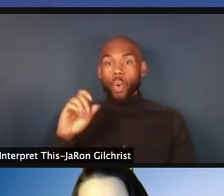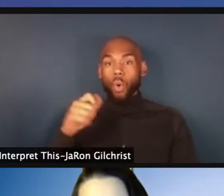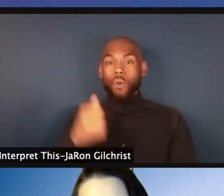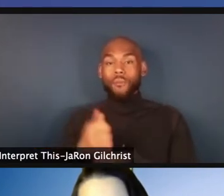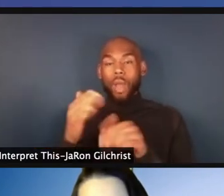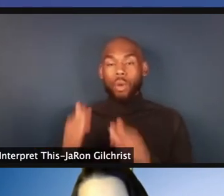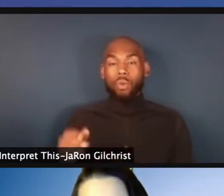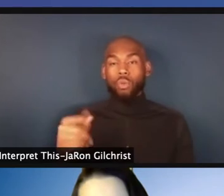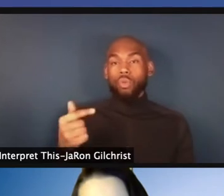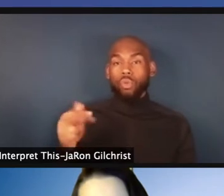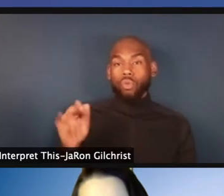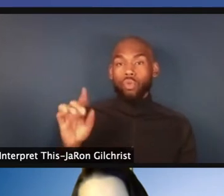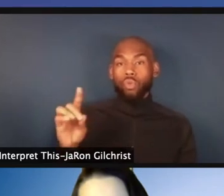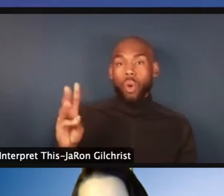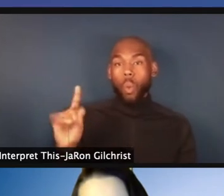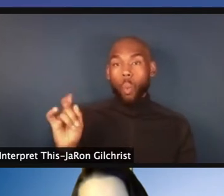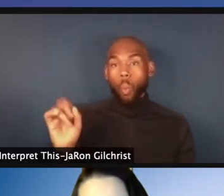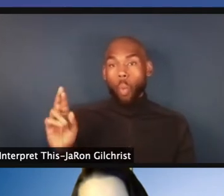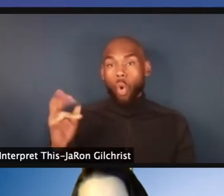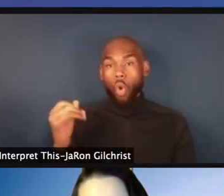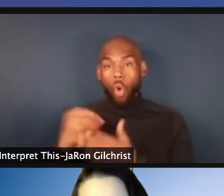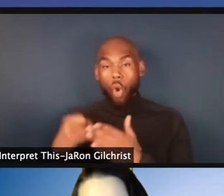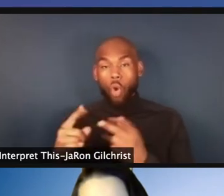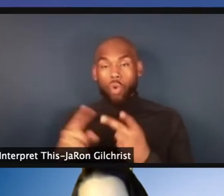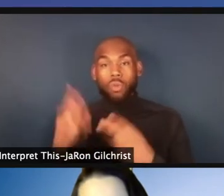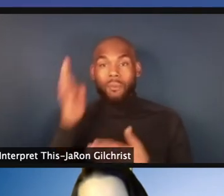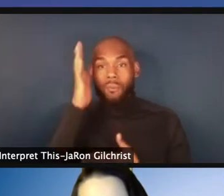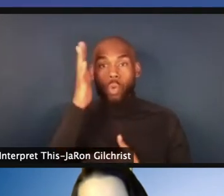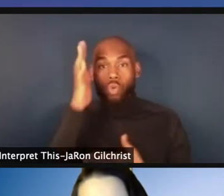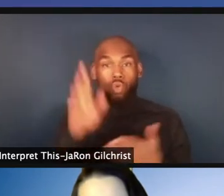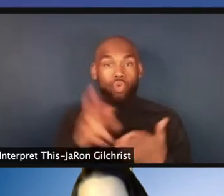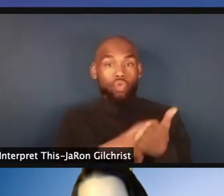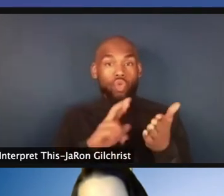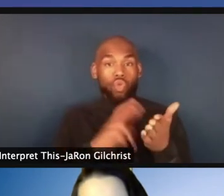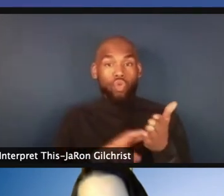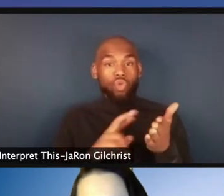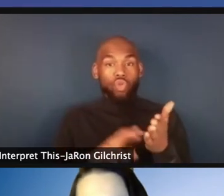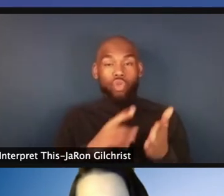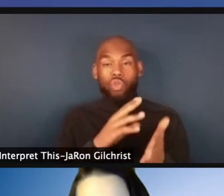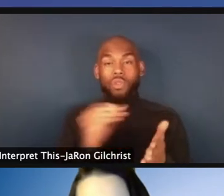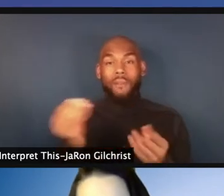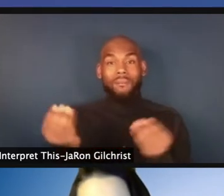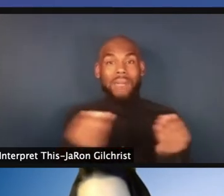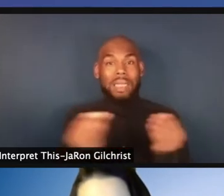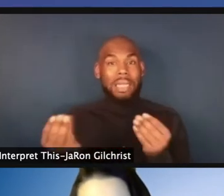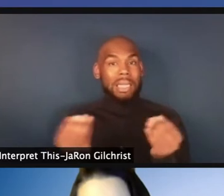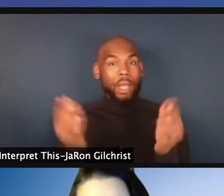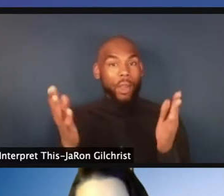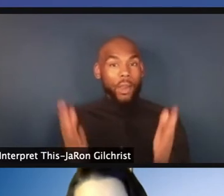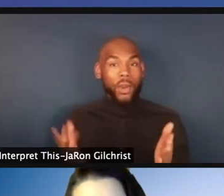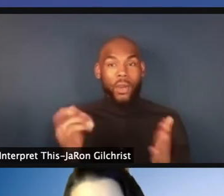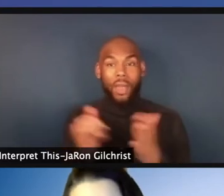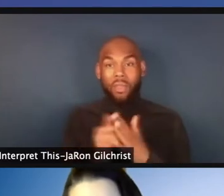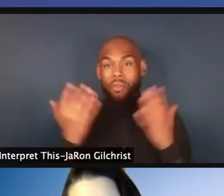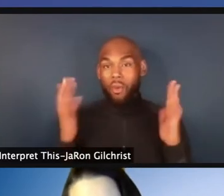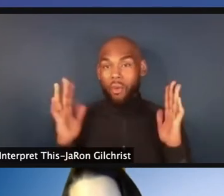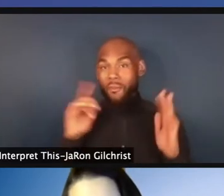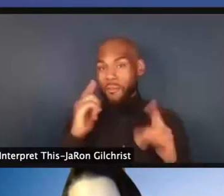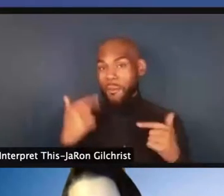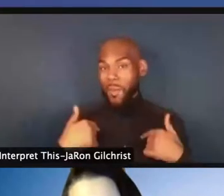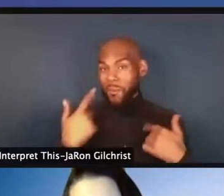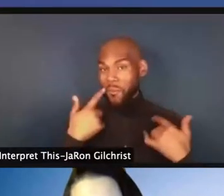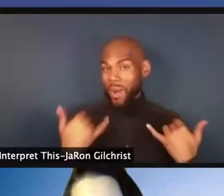well as a futures researcher and facilitator. And yeah, that's all about me for right now. Awesome, well, thank